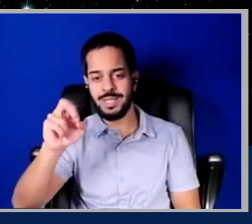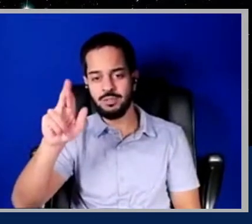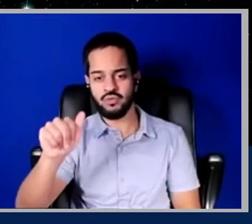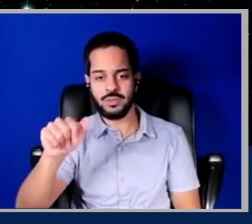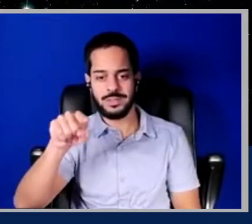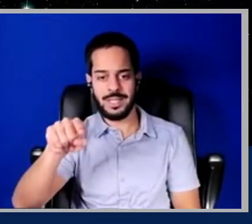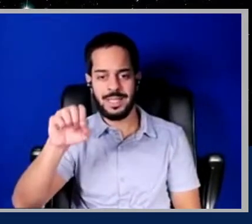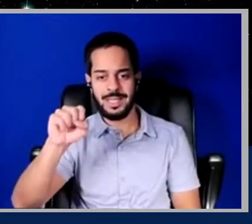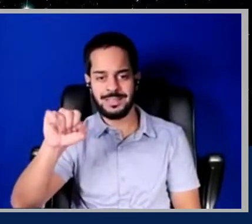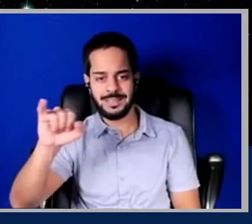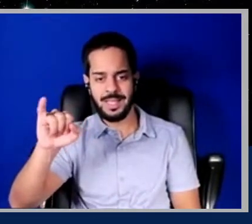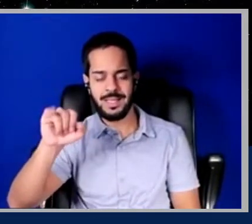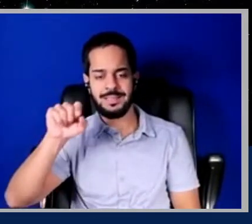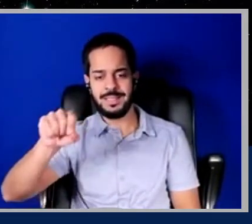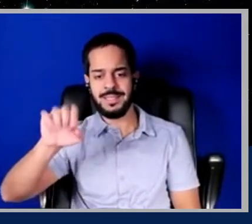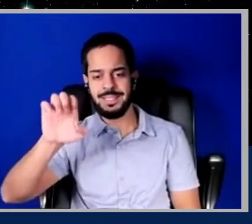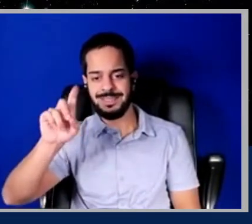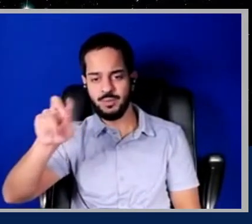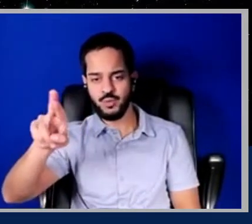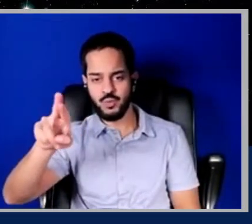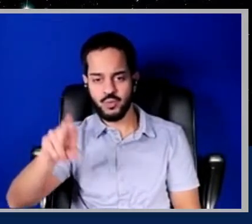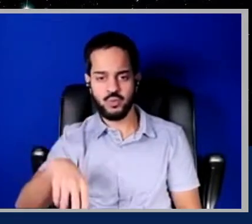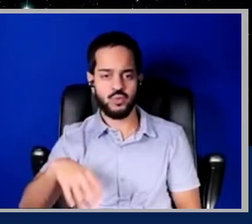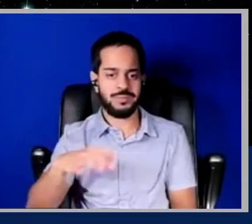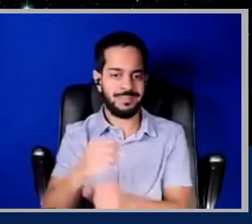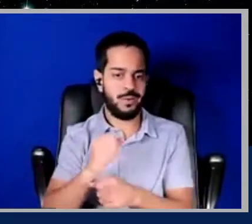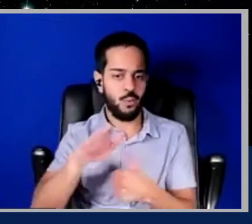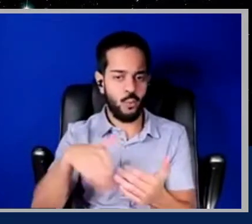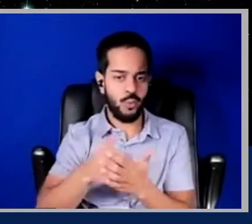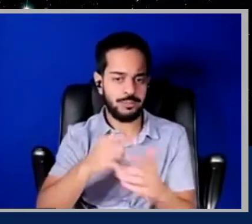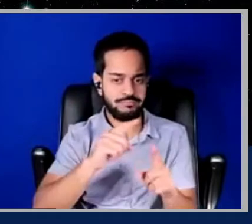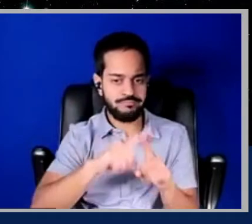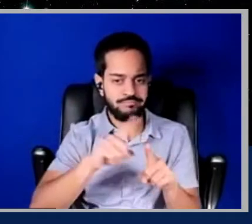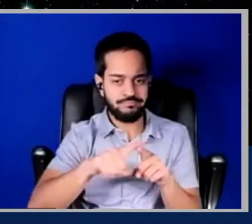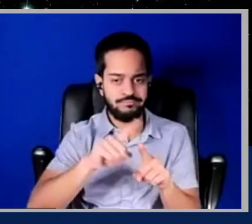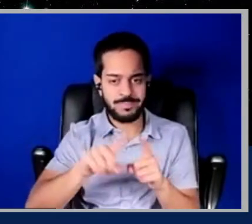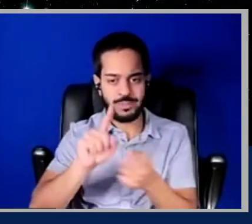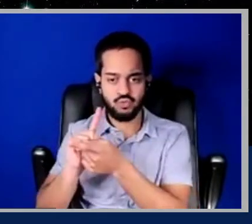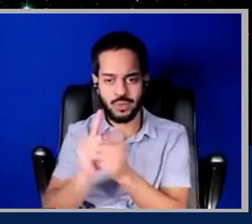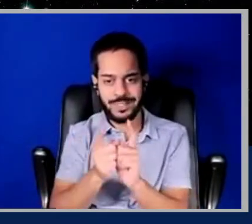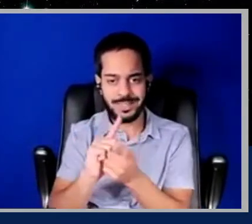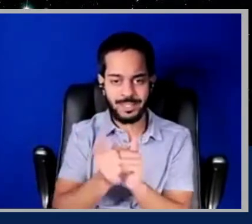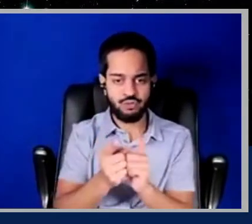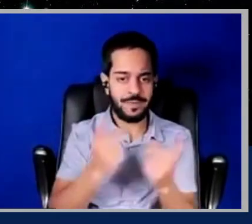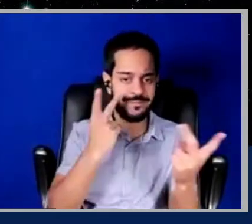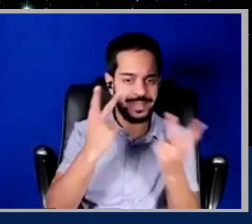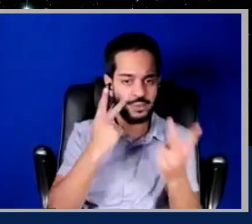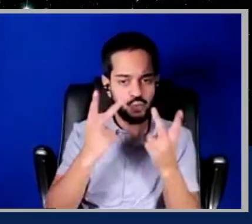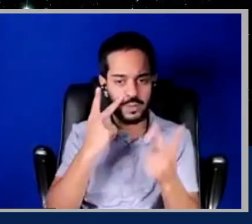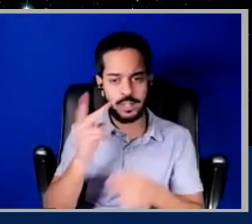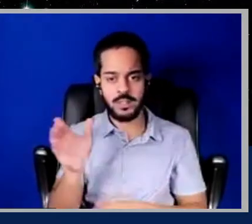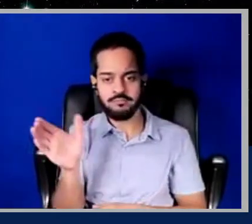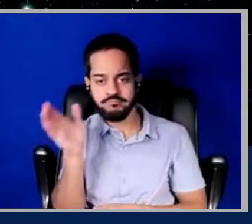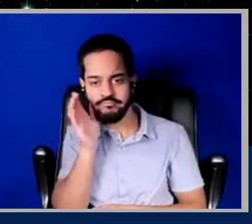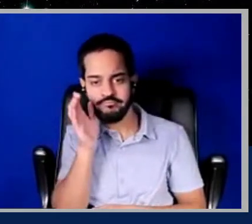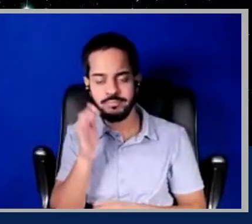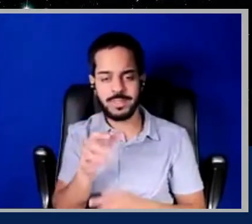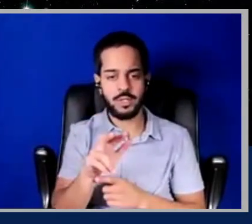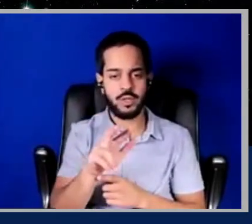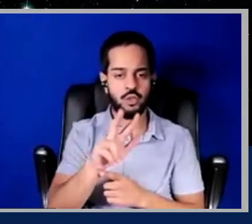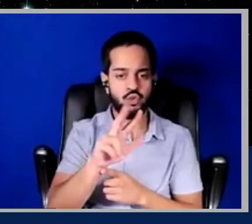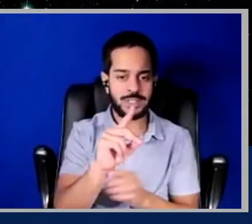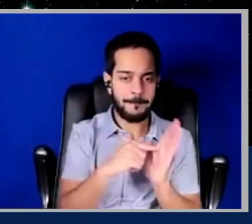chandra.si.edu and you can get the sonifications, you can get the visual descriptions, you can get the 3D models and the 3D